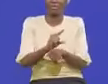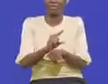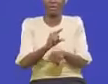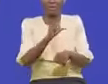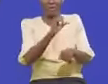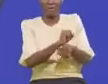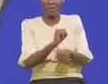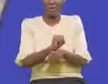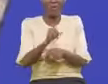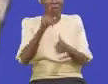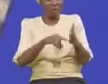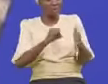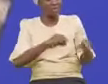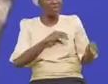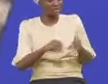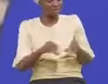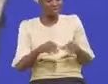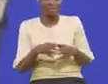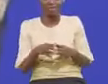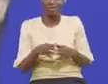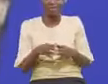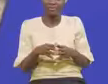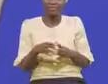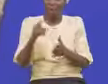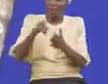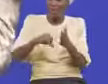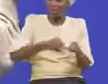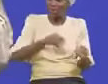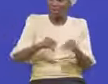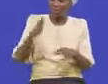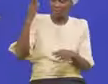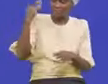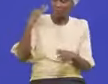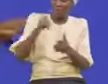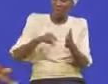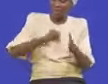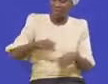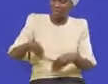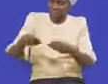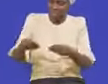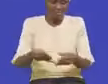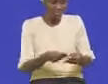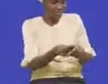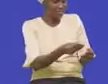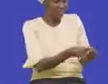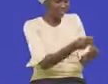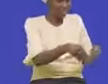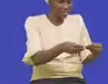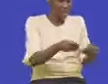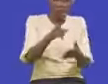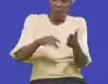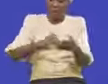What I do. What I give. And what I manufacture.